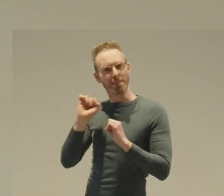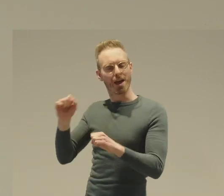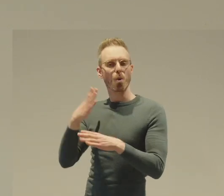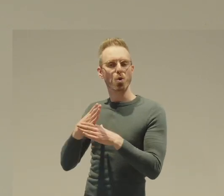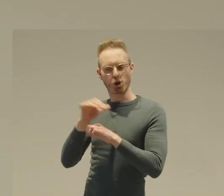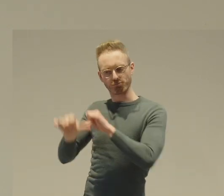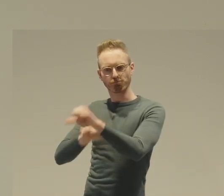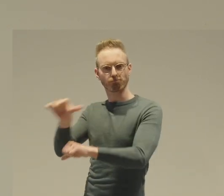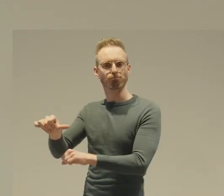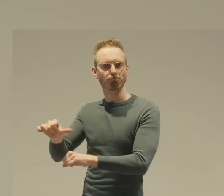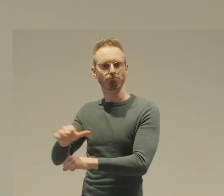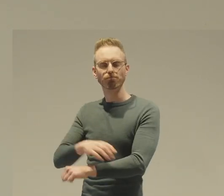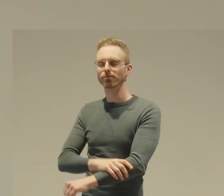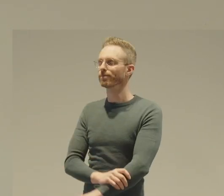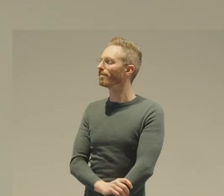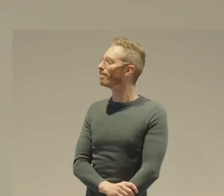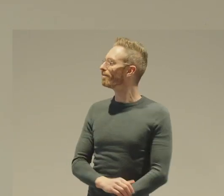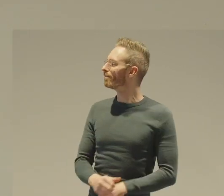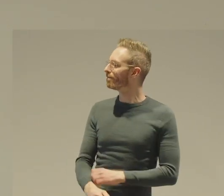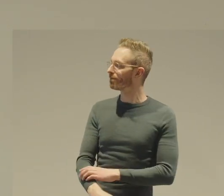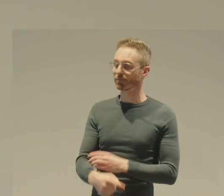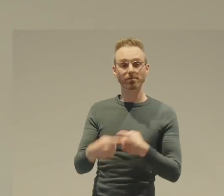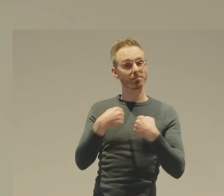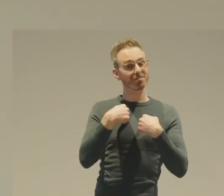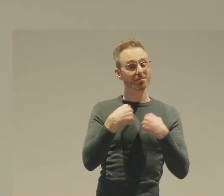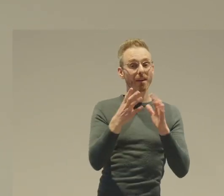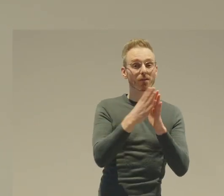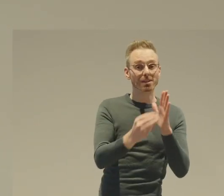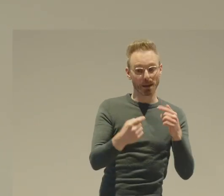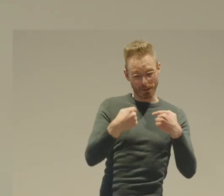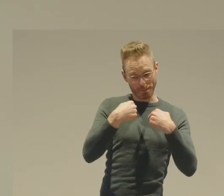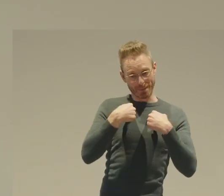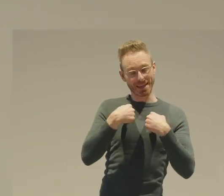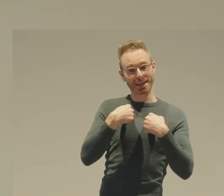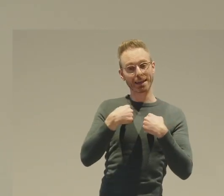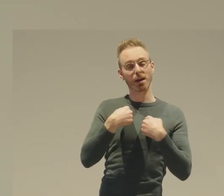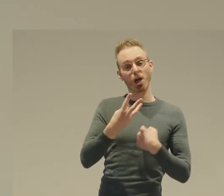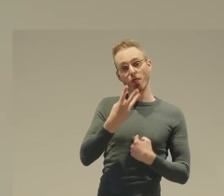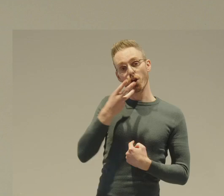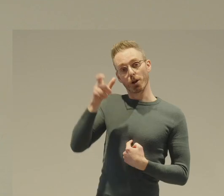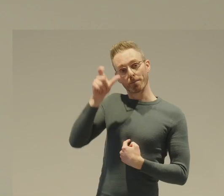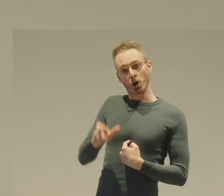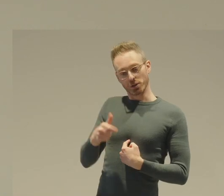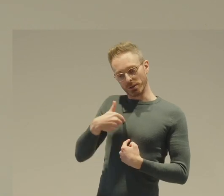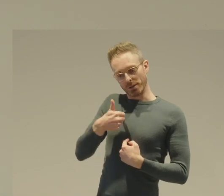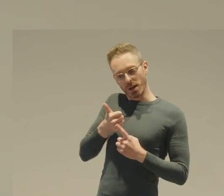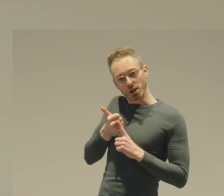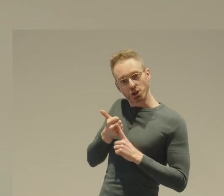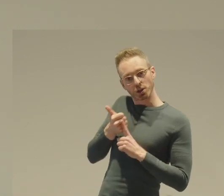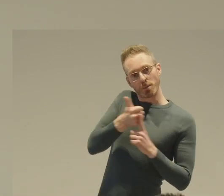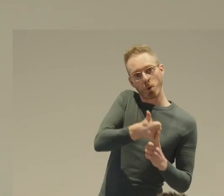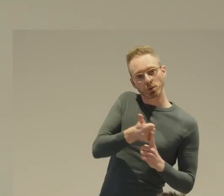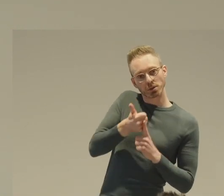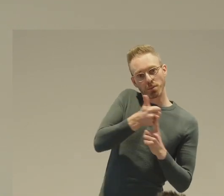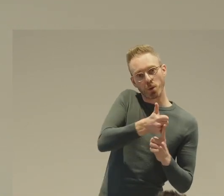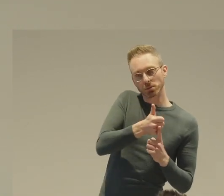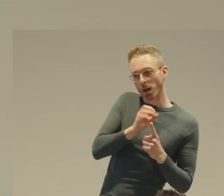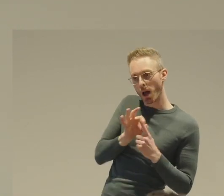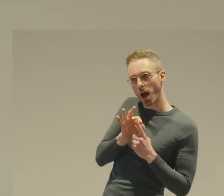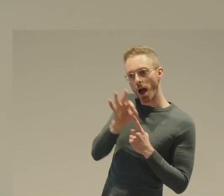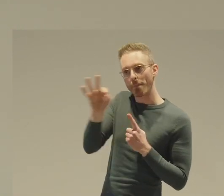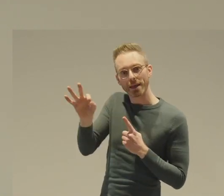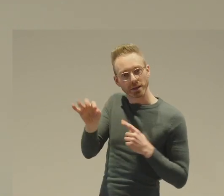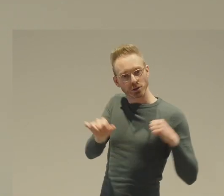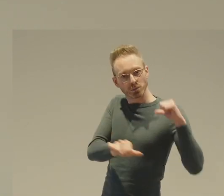sticky. So usually what I do if I'm supporting somebody to make an application, usually the advisor will email me as the third-party support because I'll be on